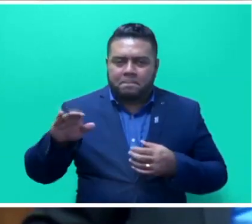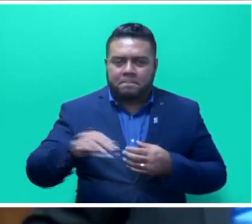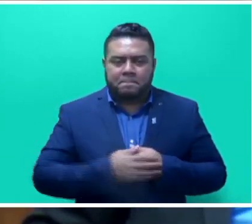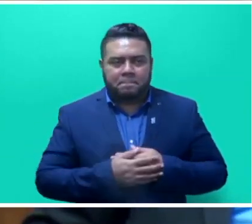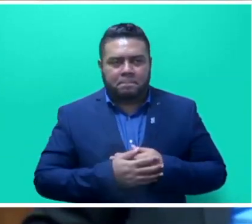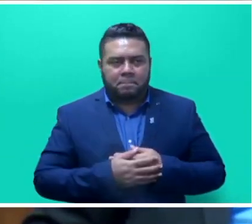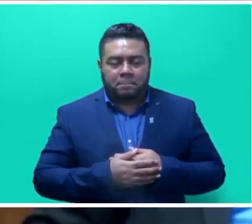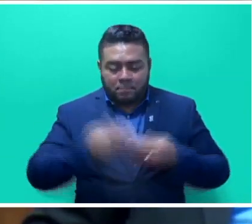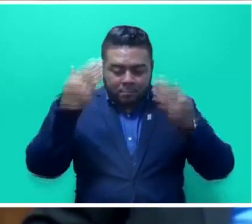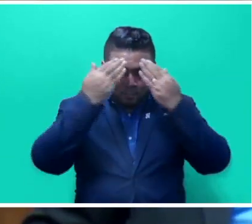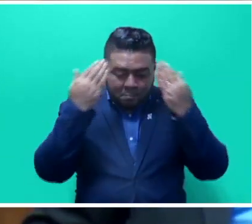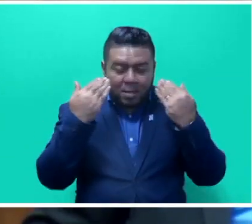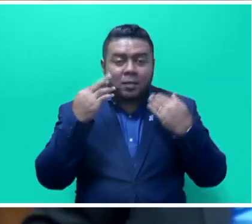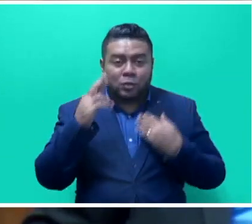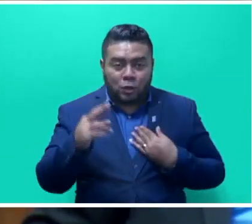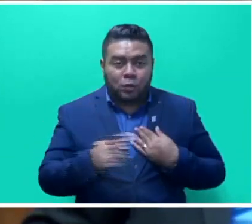Mr. Speaker, sir,